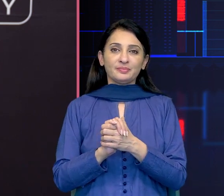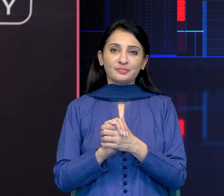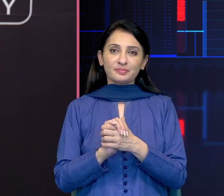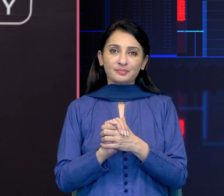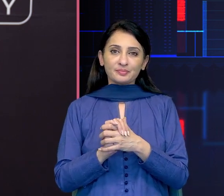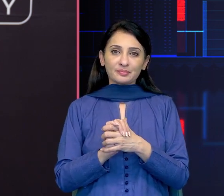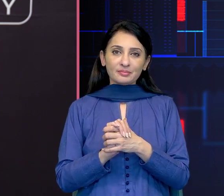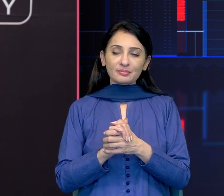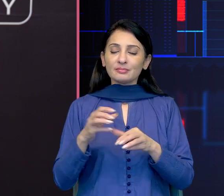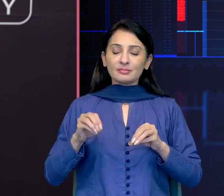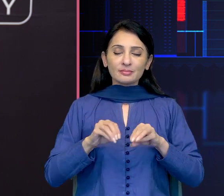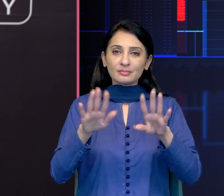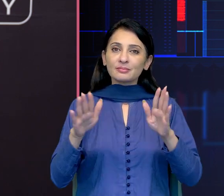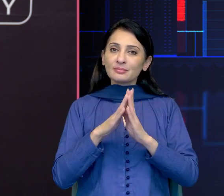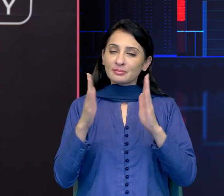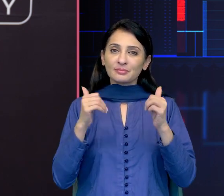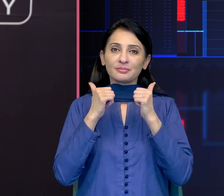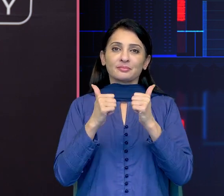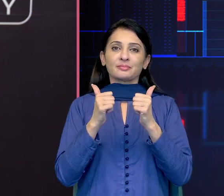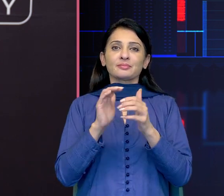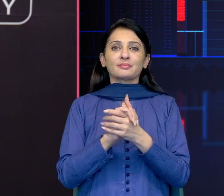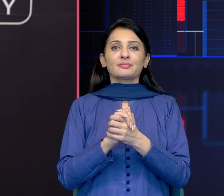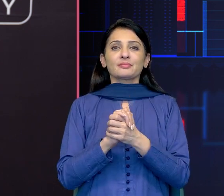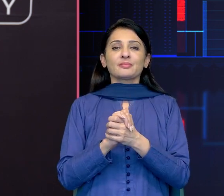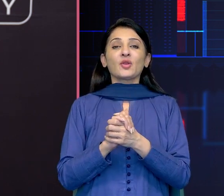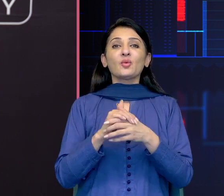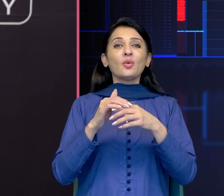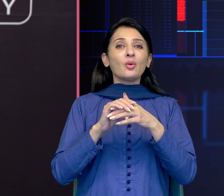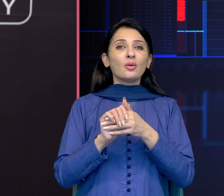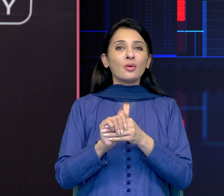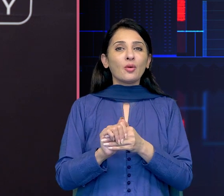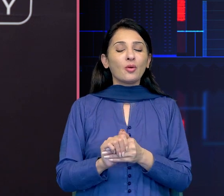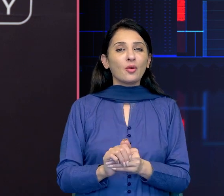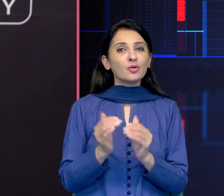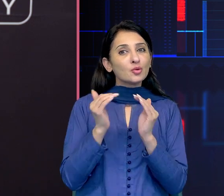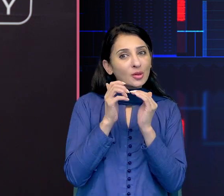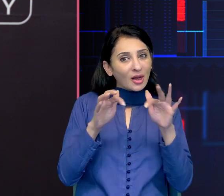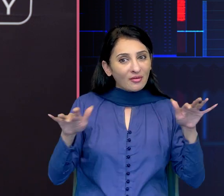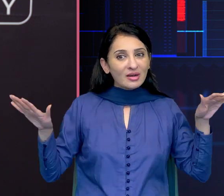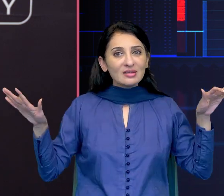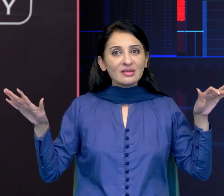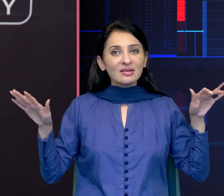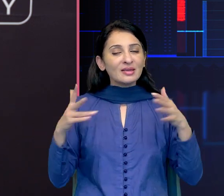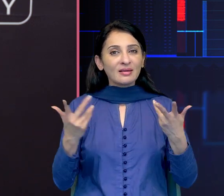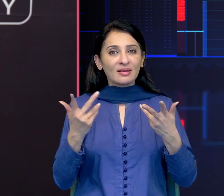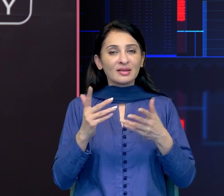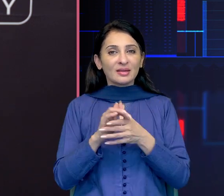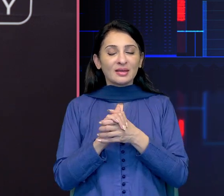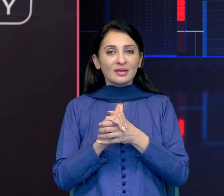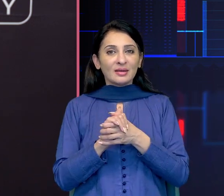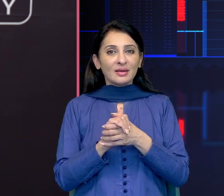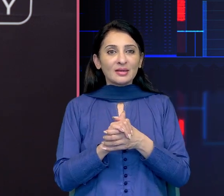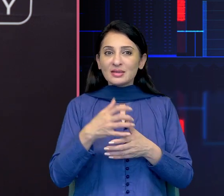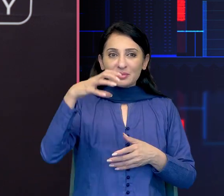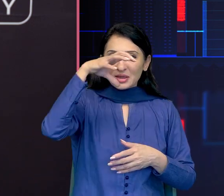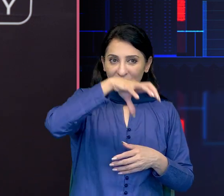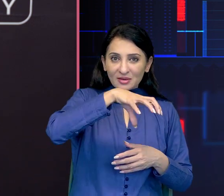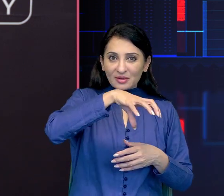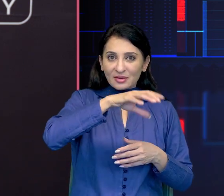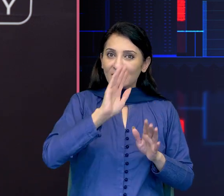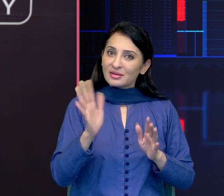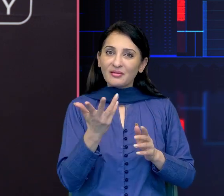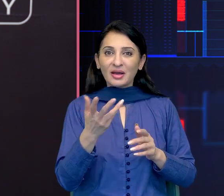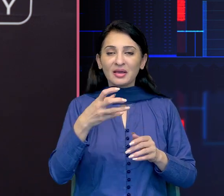sharing with them has been great. And the diversity of